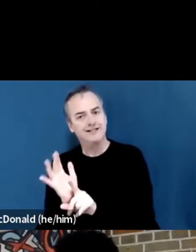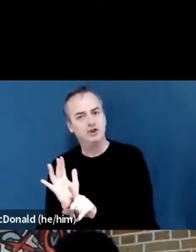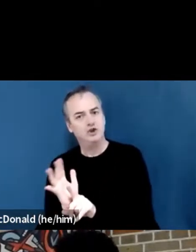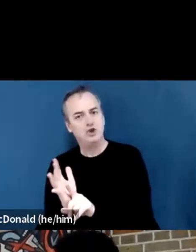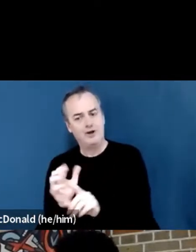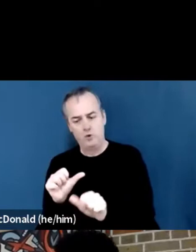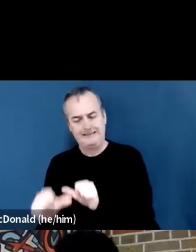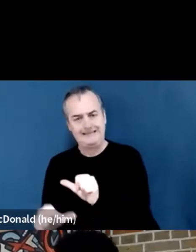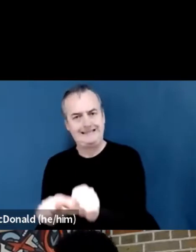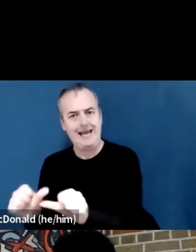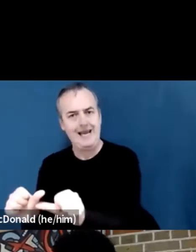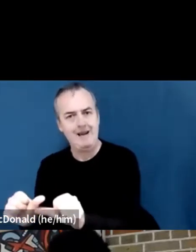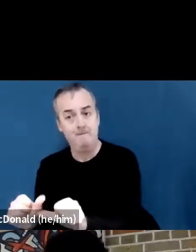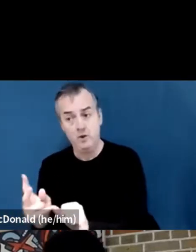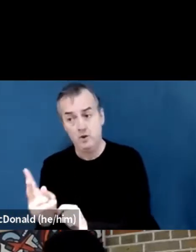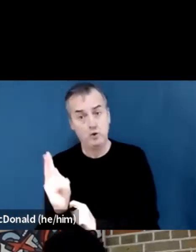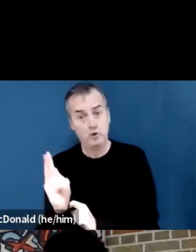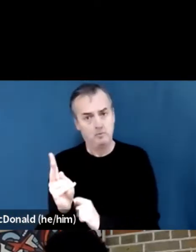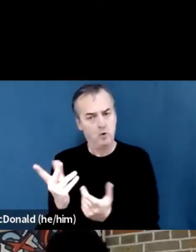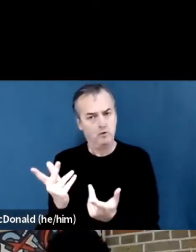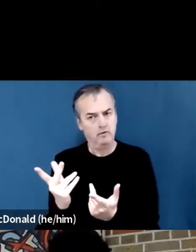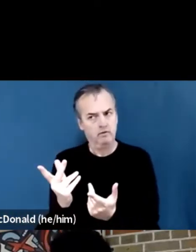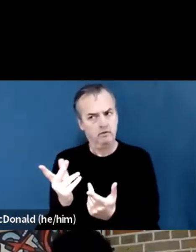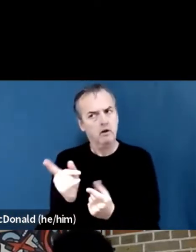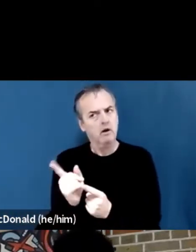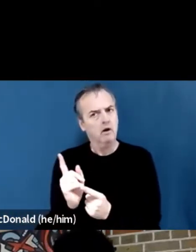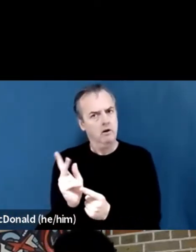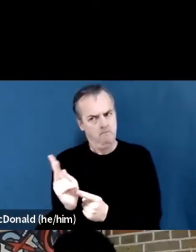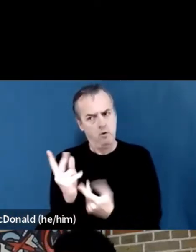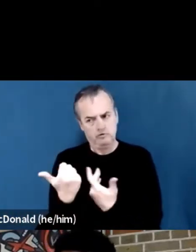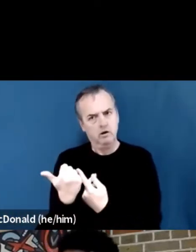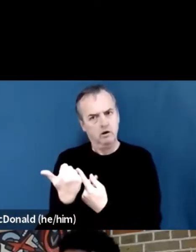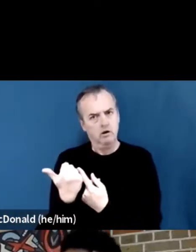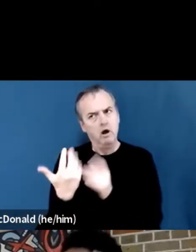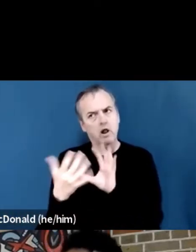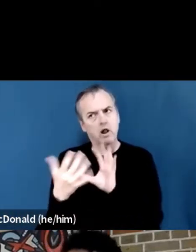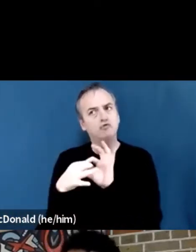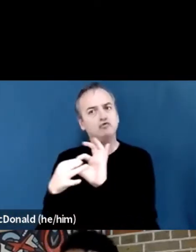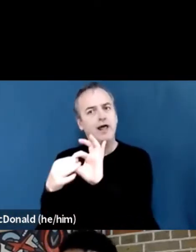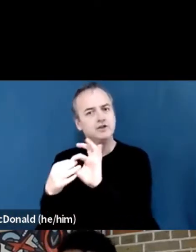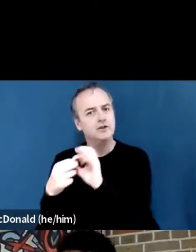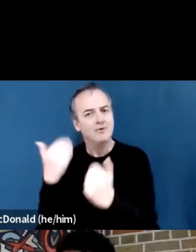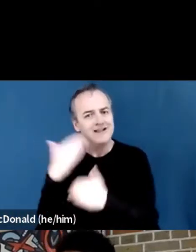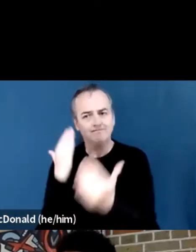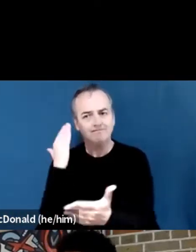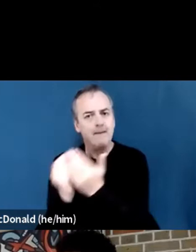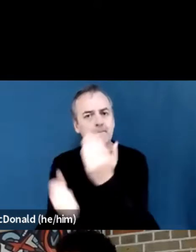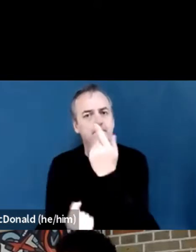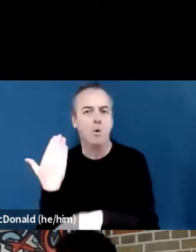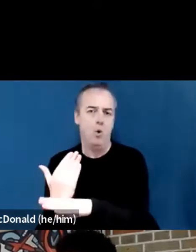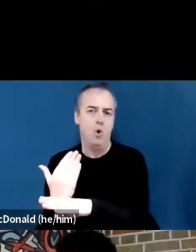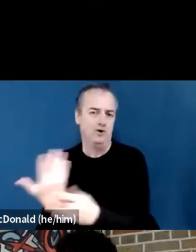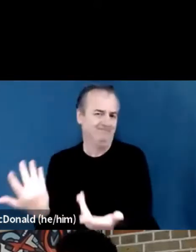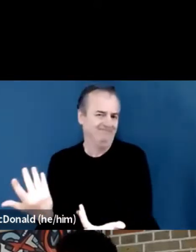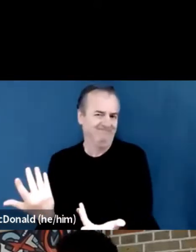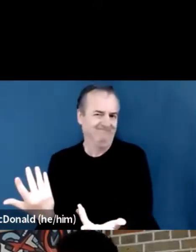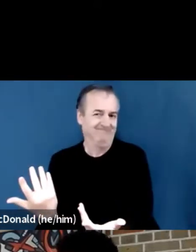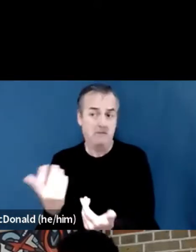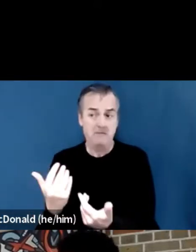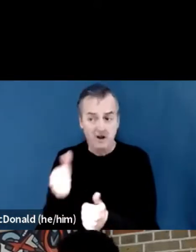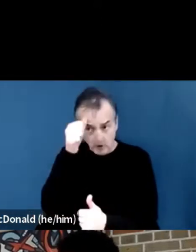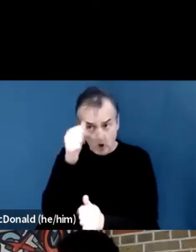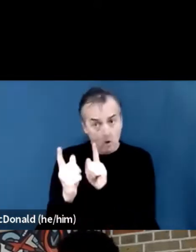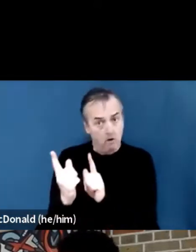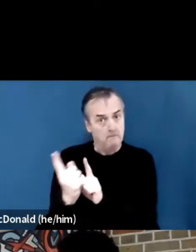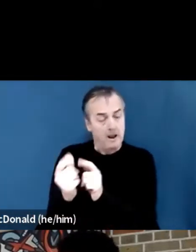Both of those kind of created, well, more so with the Kudos one, created good relationships, but never actually got to that stage